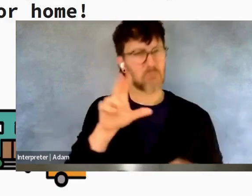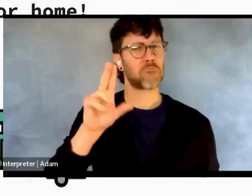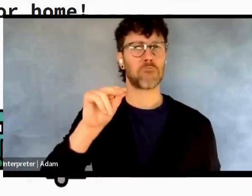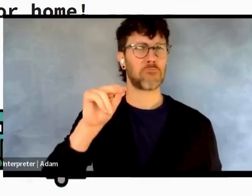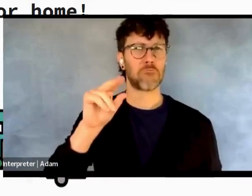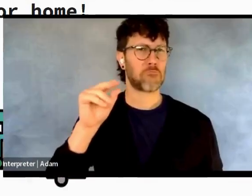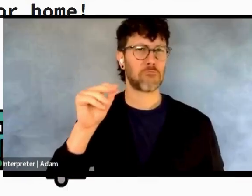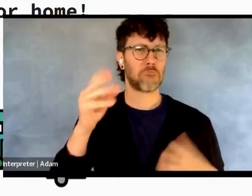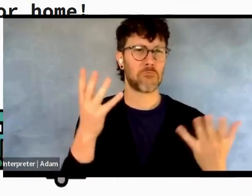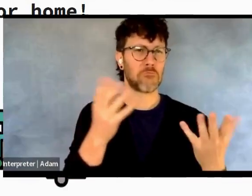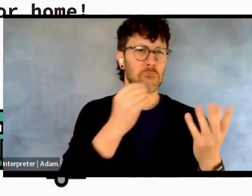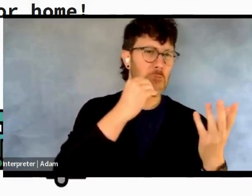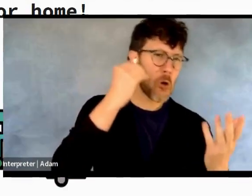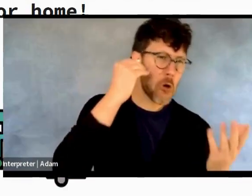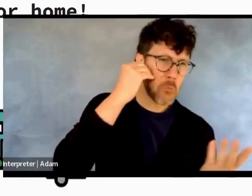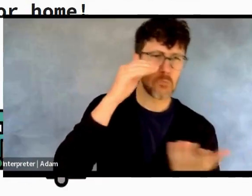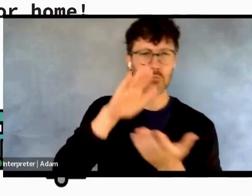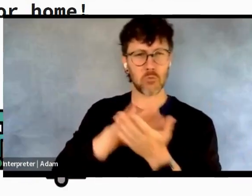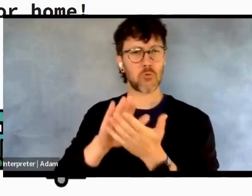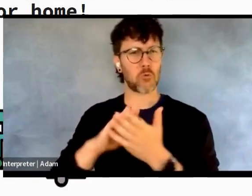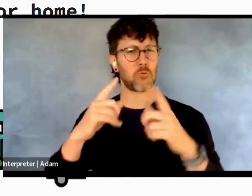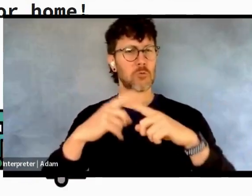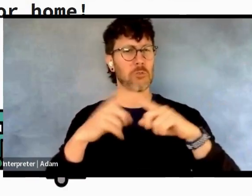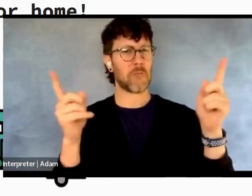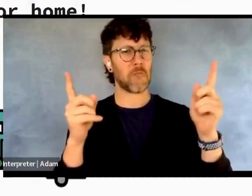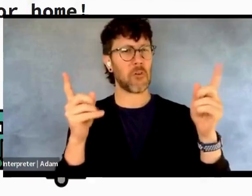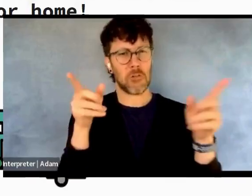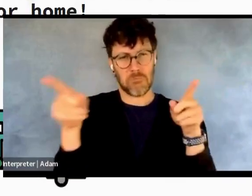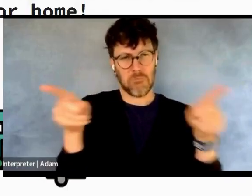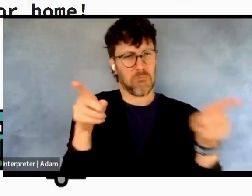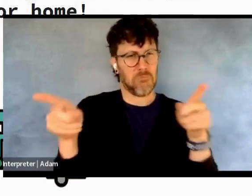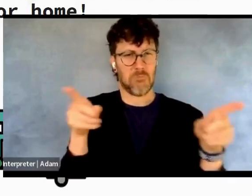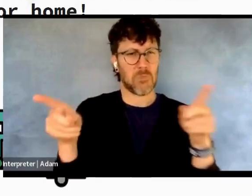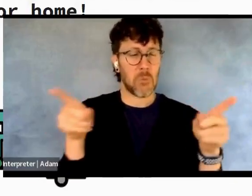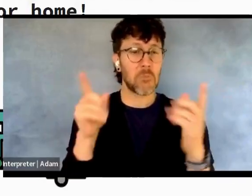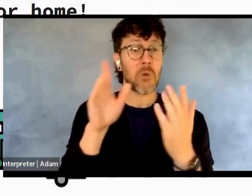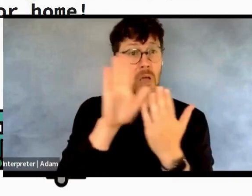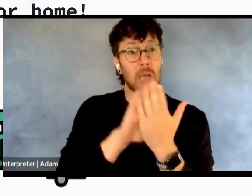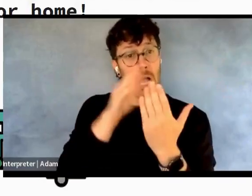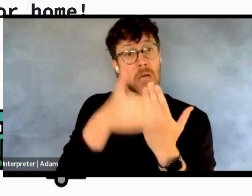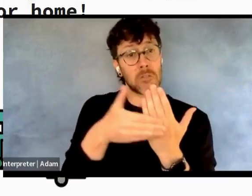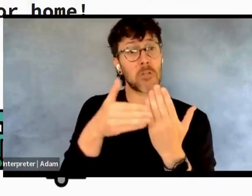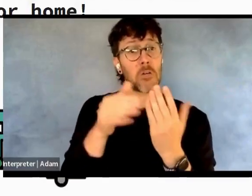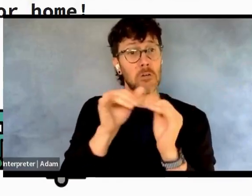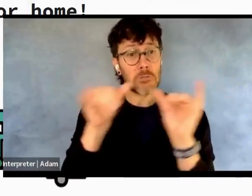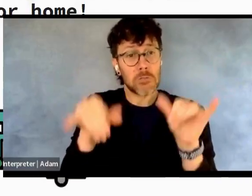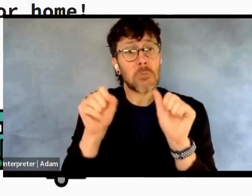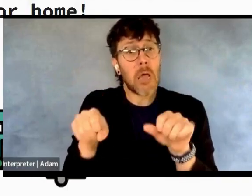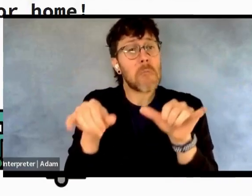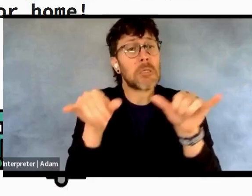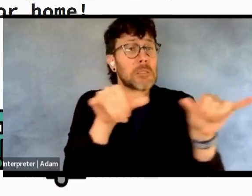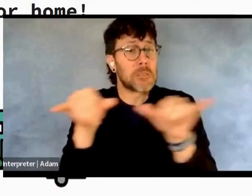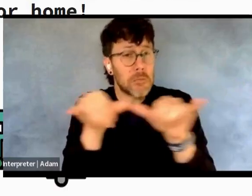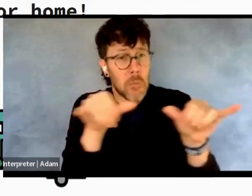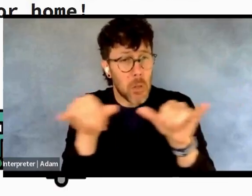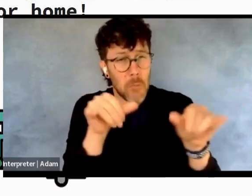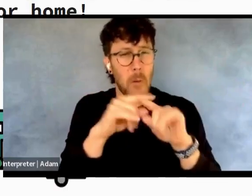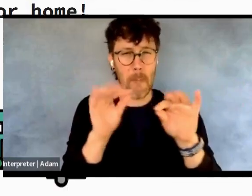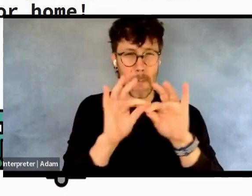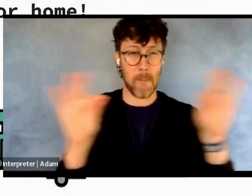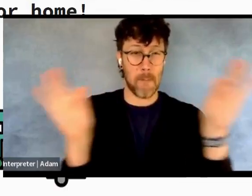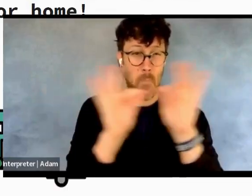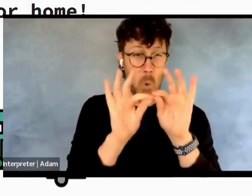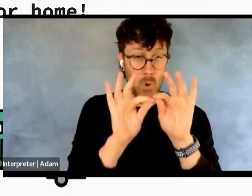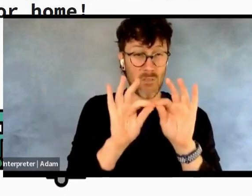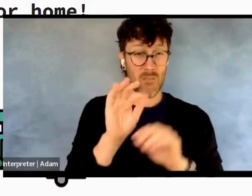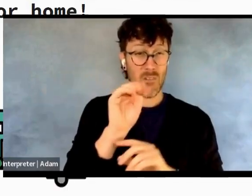different. So the calendar systems can be the same as well. As long as your child's mode of communication and